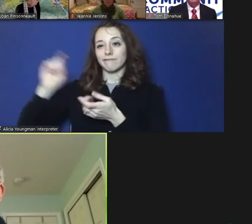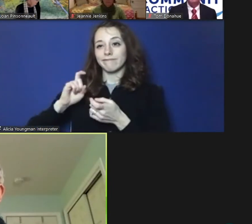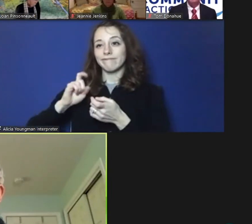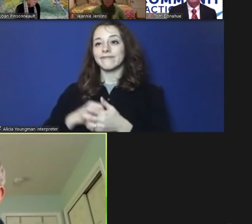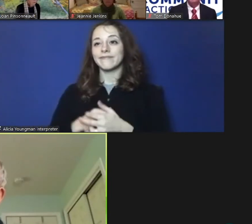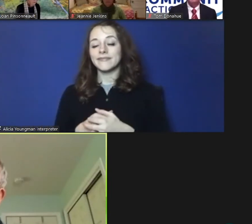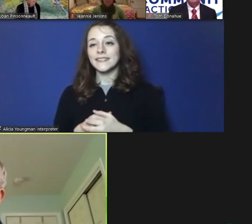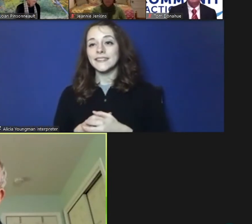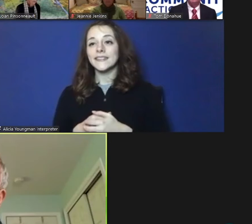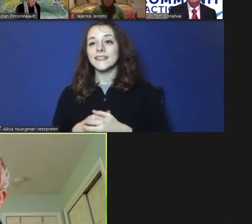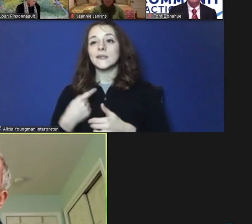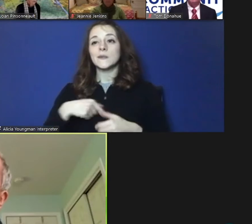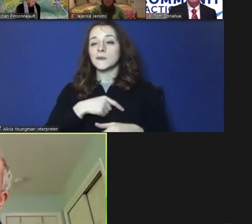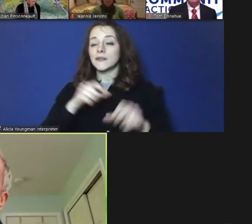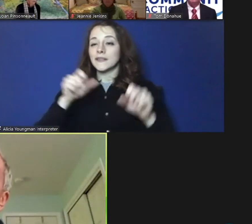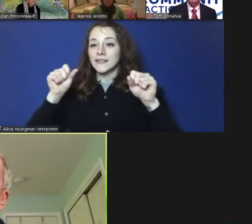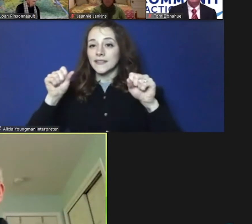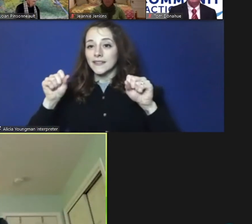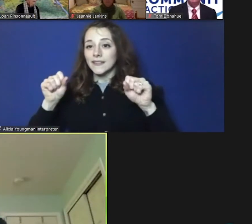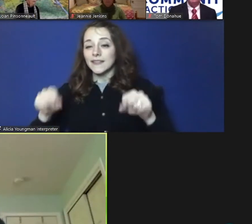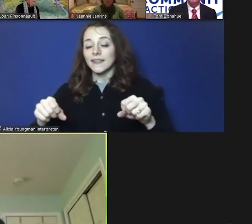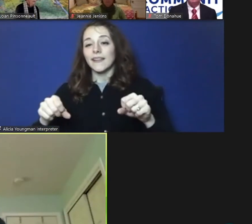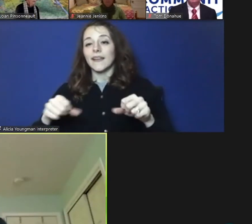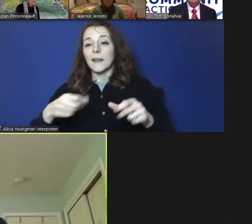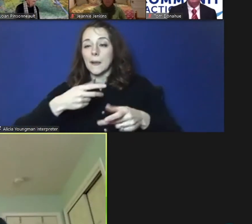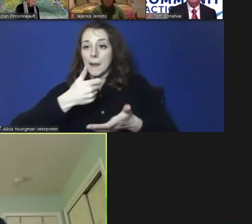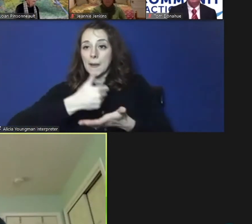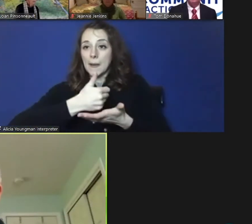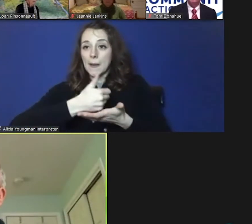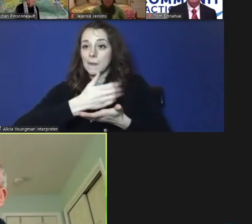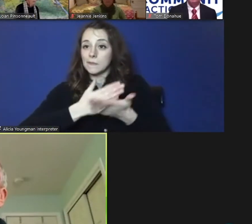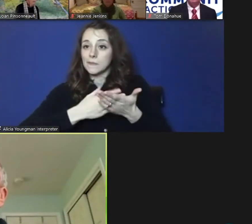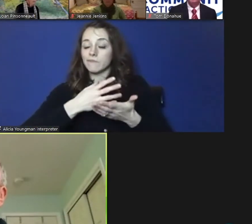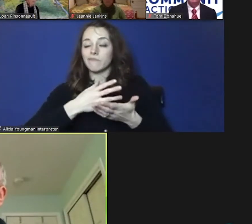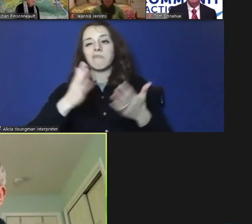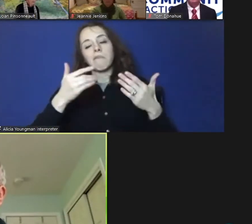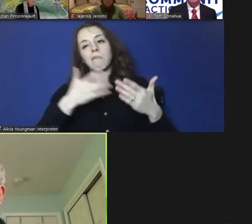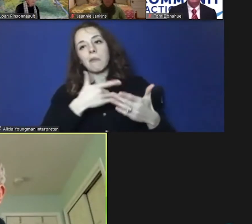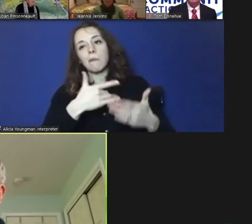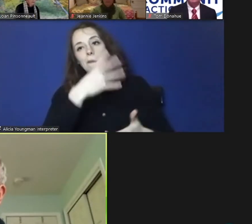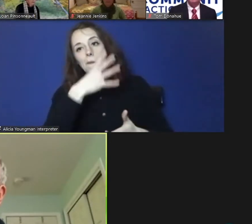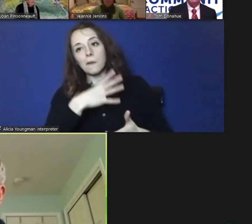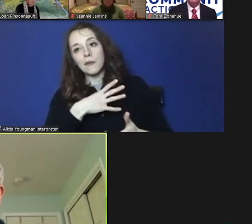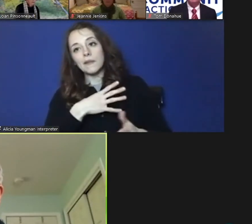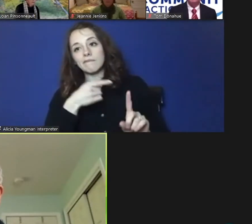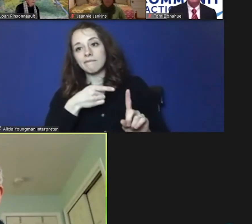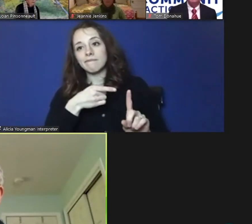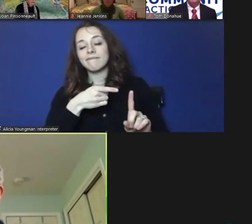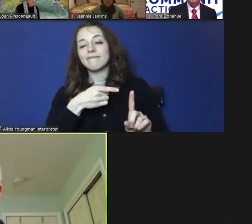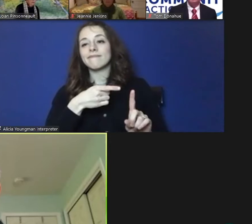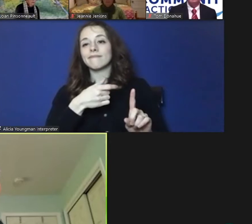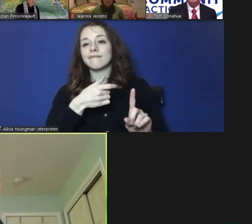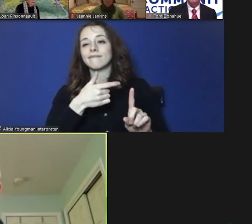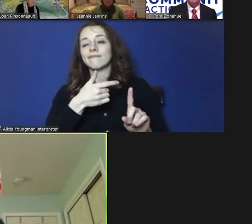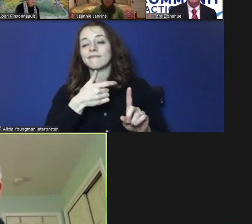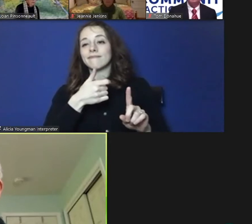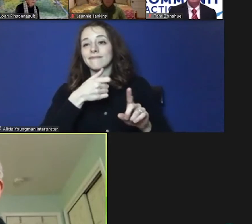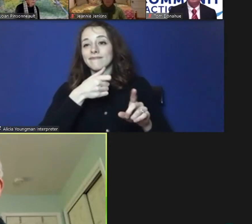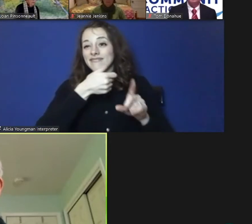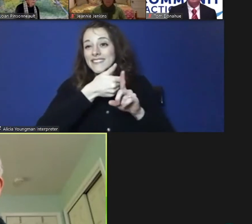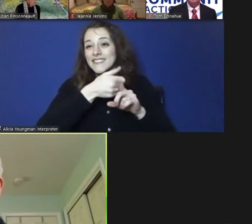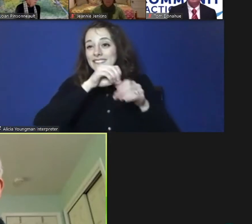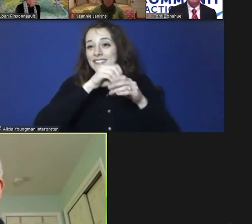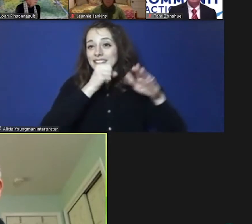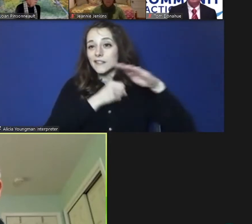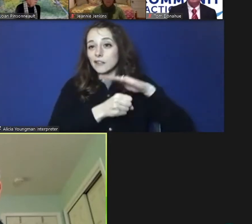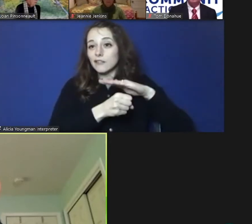So we can take some of the women, generally women, who have been in our shelter and help